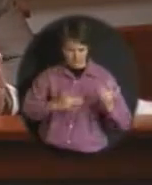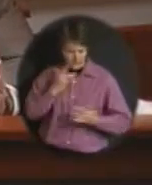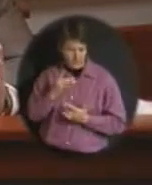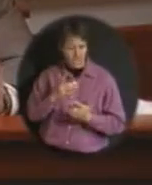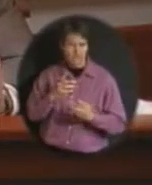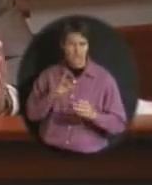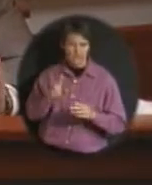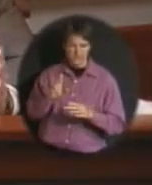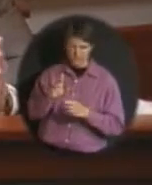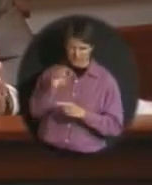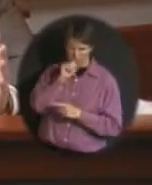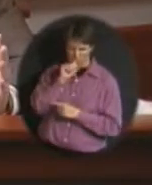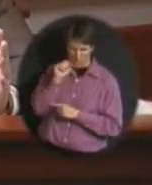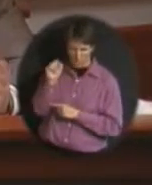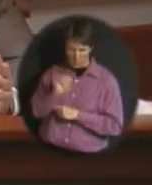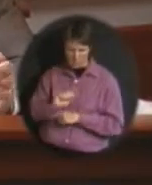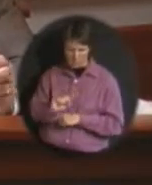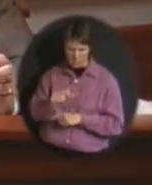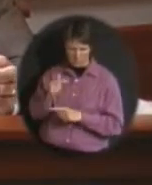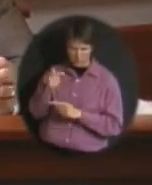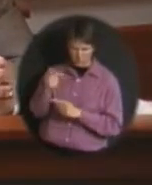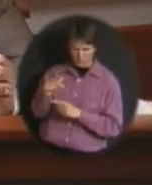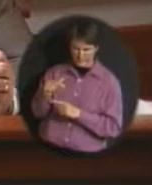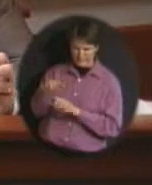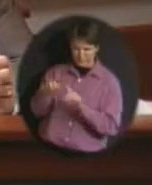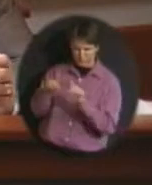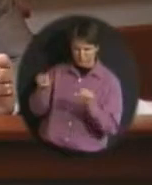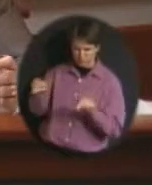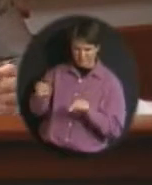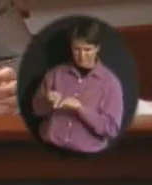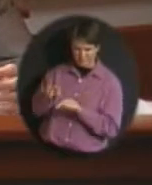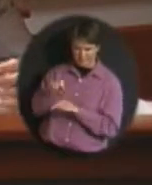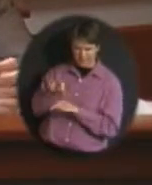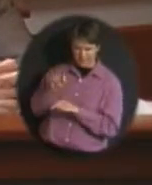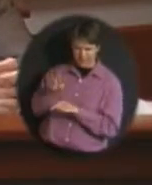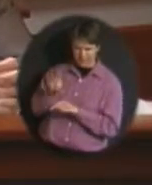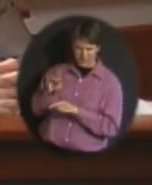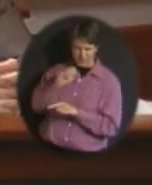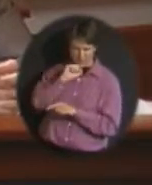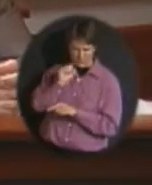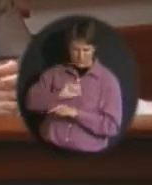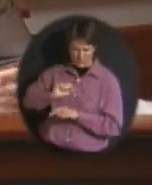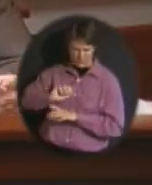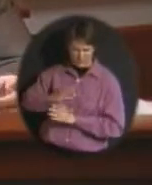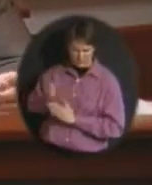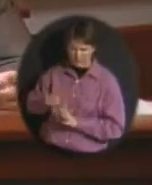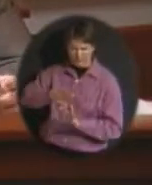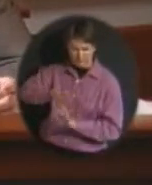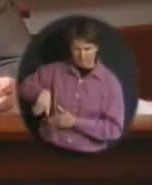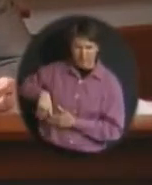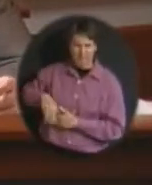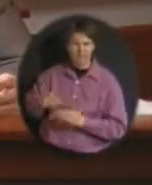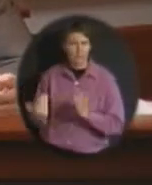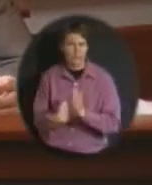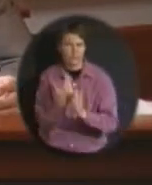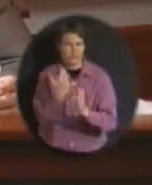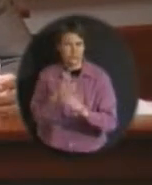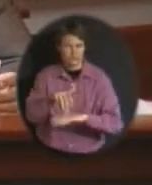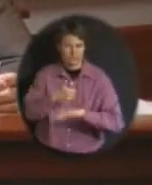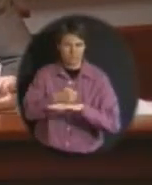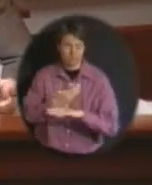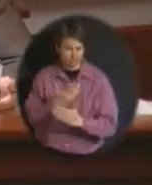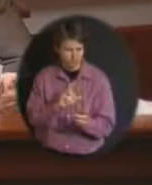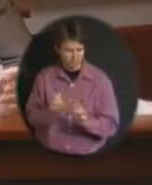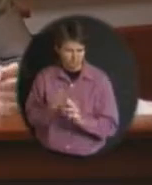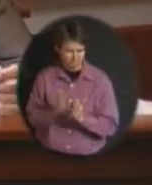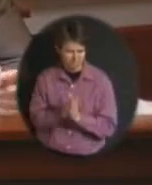that old green screen software and coming into the future, so we're excited. Just a few more quick kind of announcements